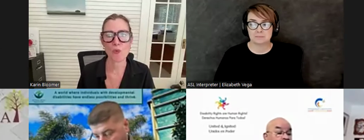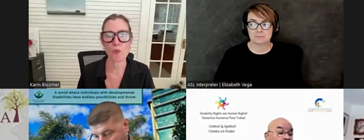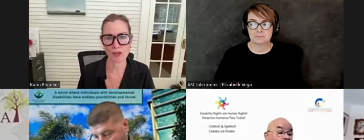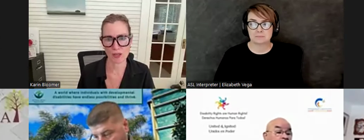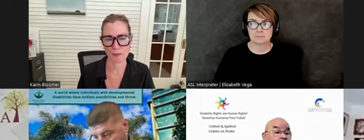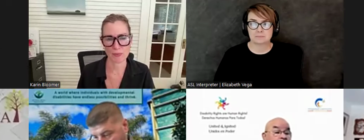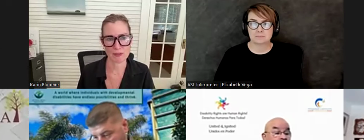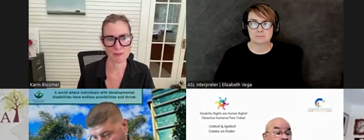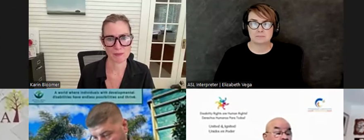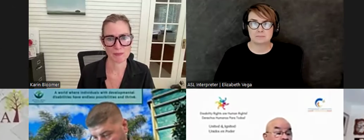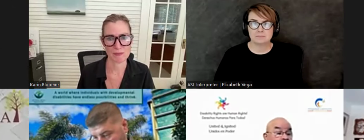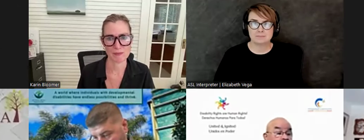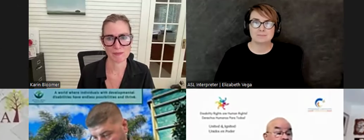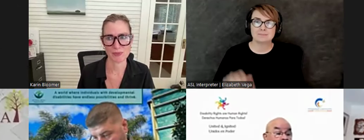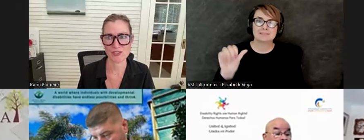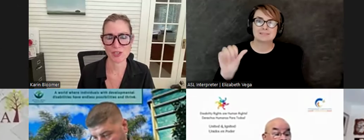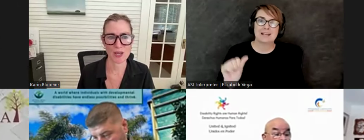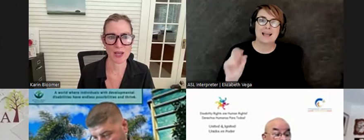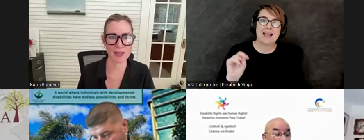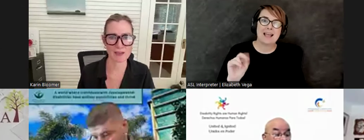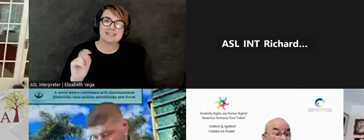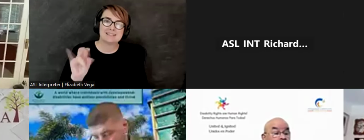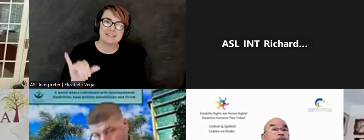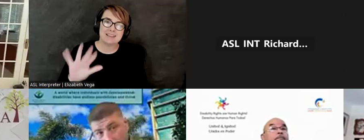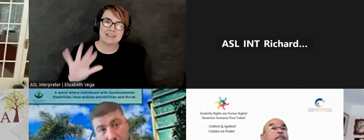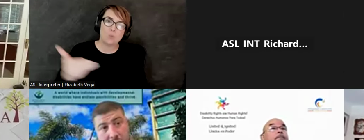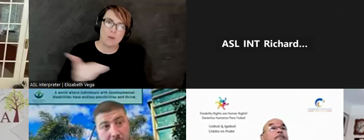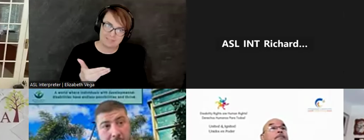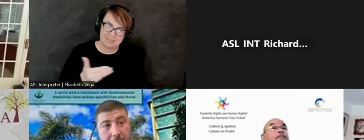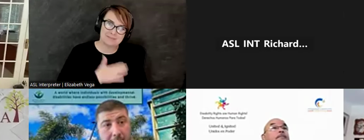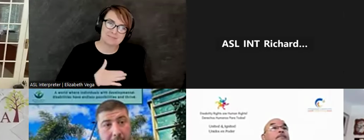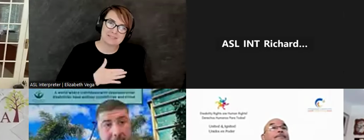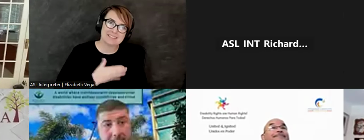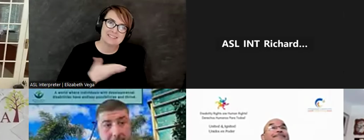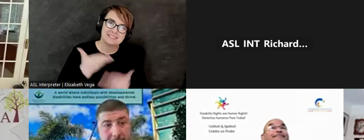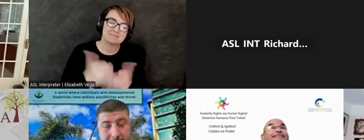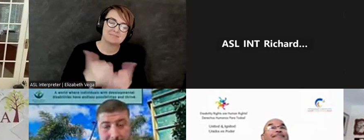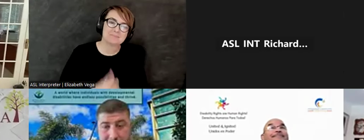Anthony, welcome. Please go ahead.